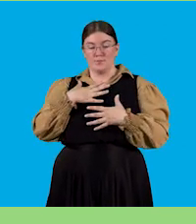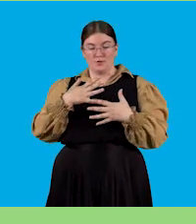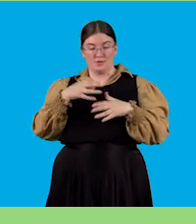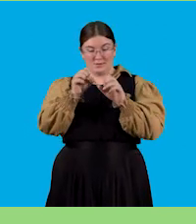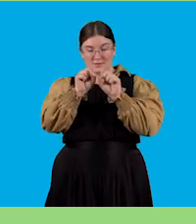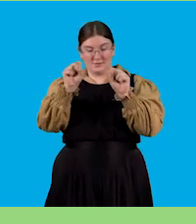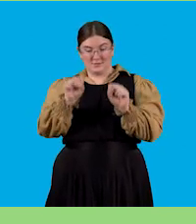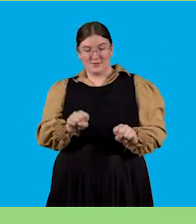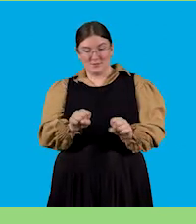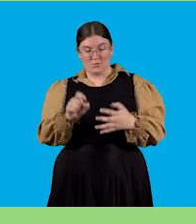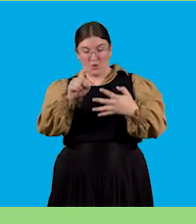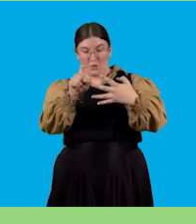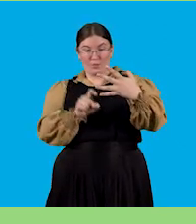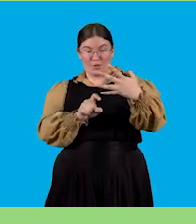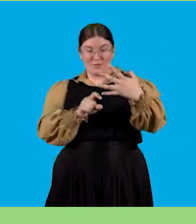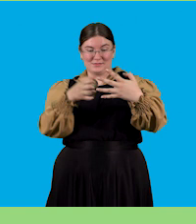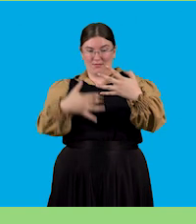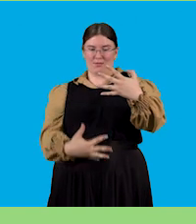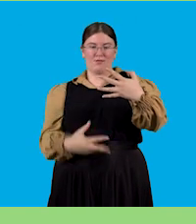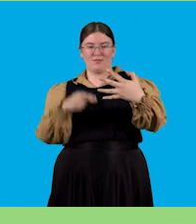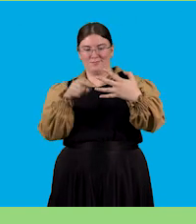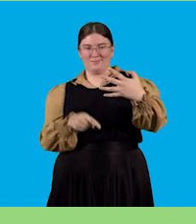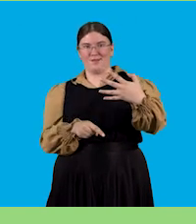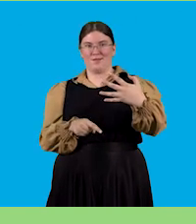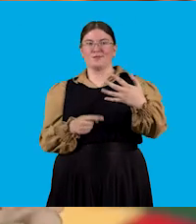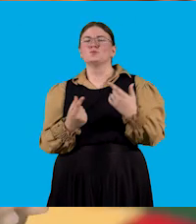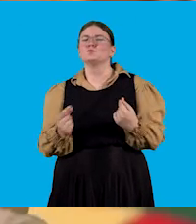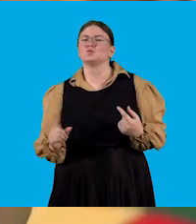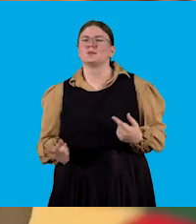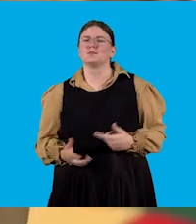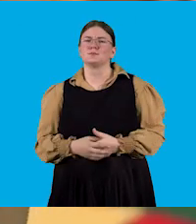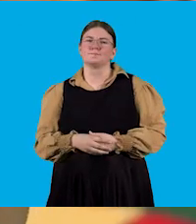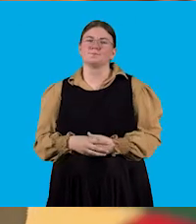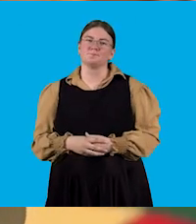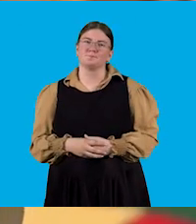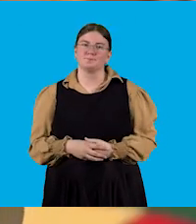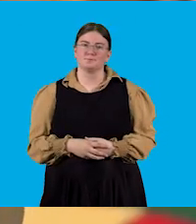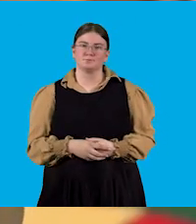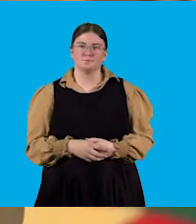the respiratory system and the function of these components.